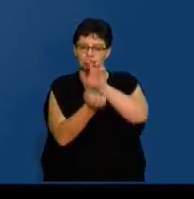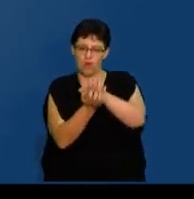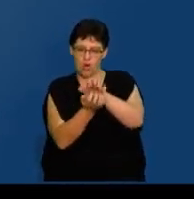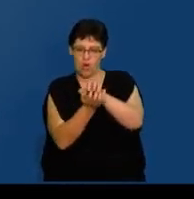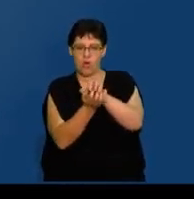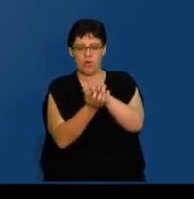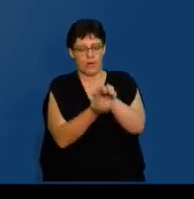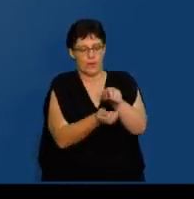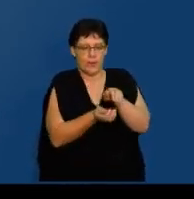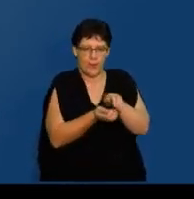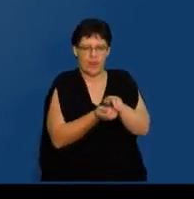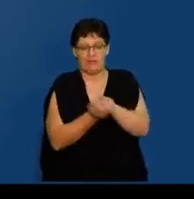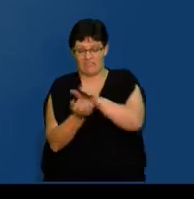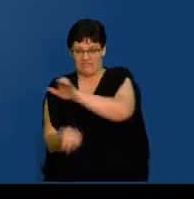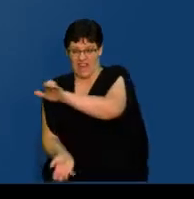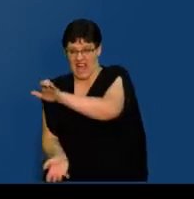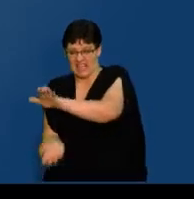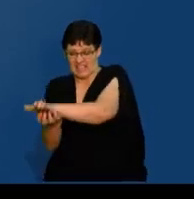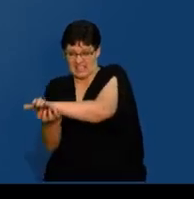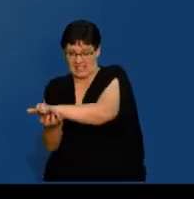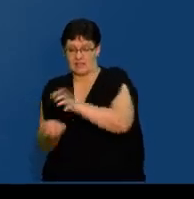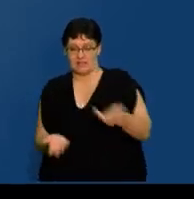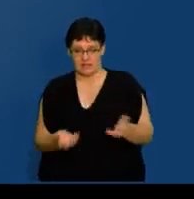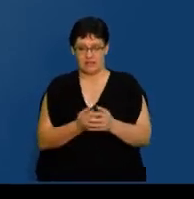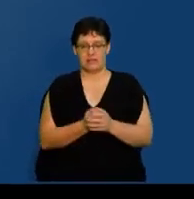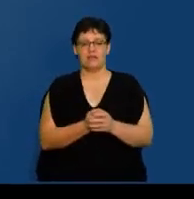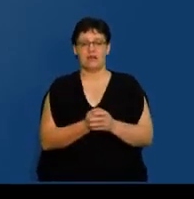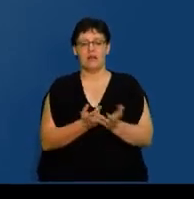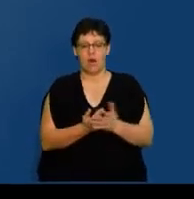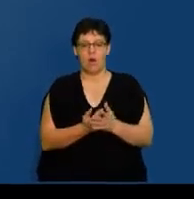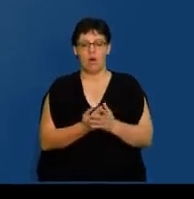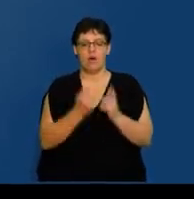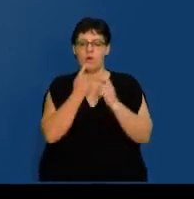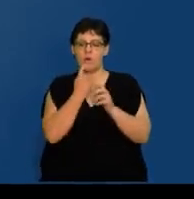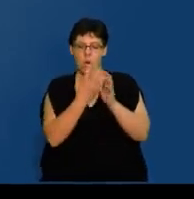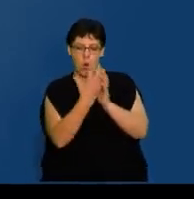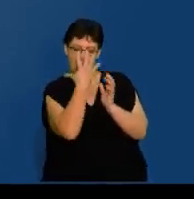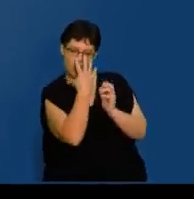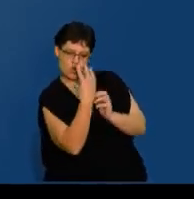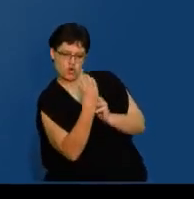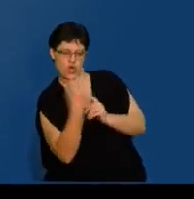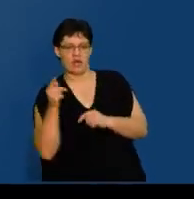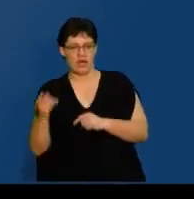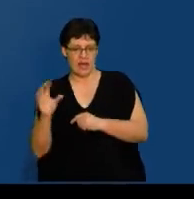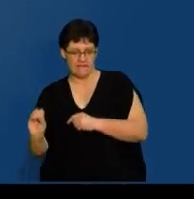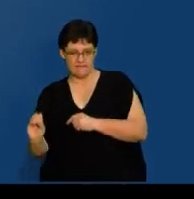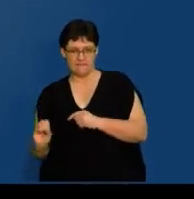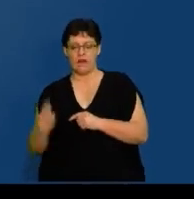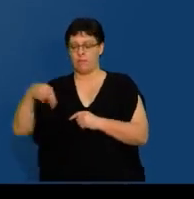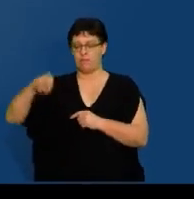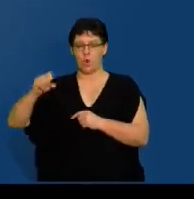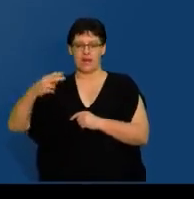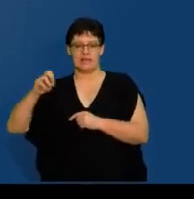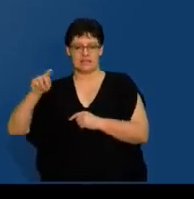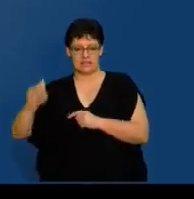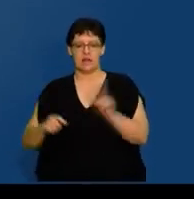smaller, much larger. We spoke about the protruding lower jaw, and we referred to that as prognathus.